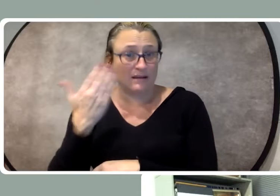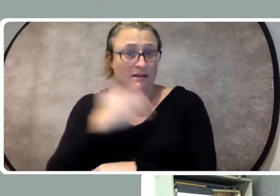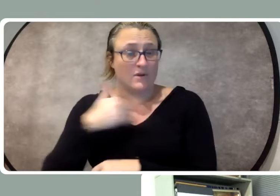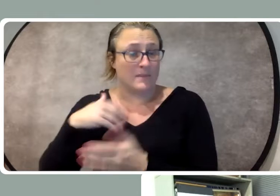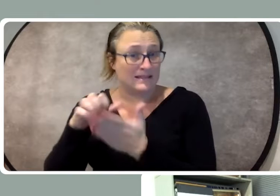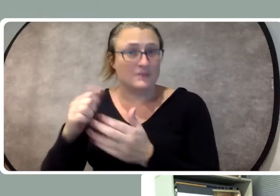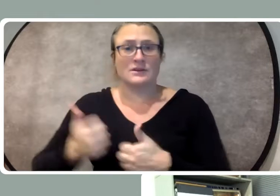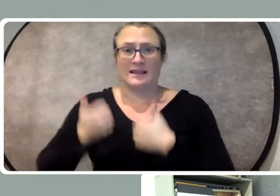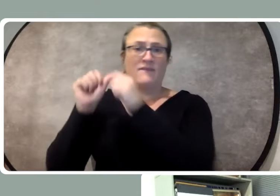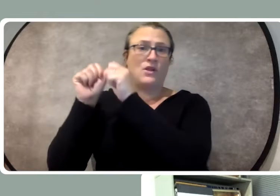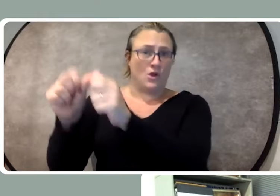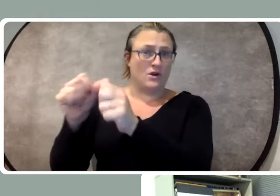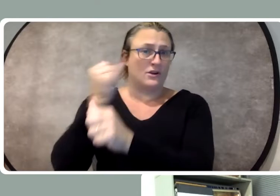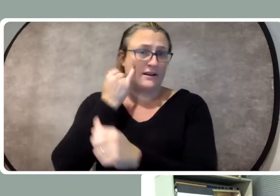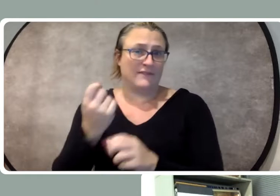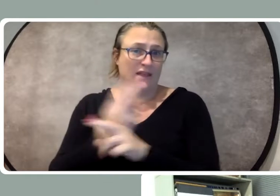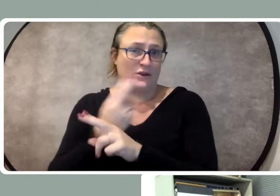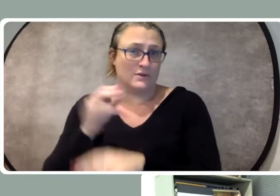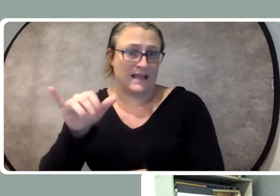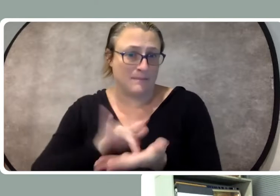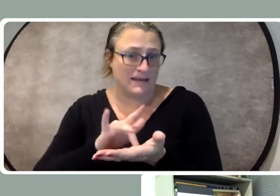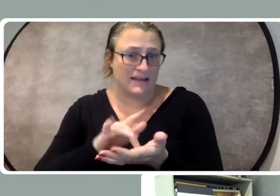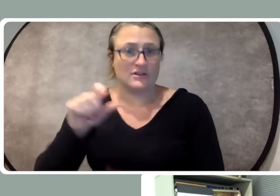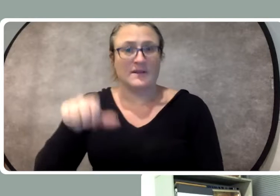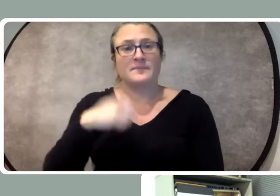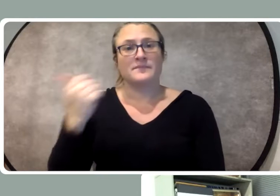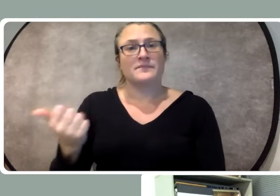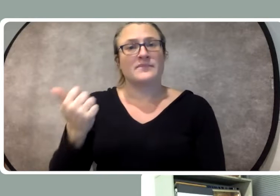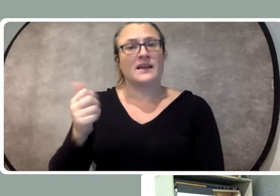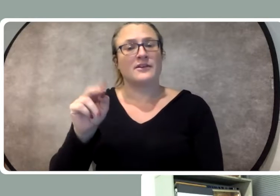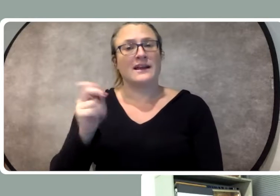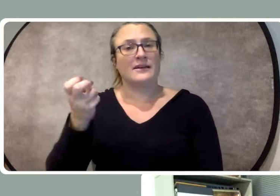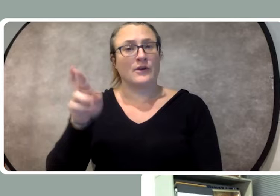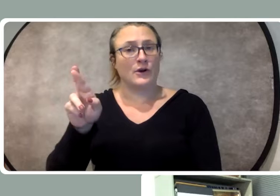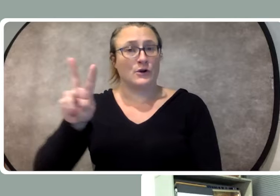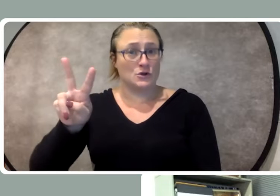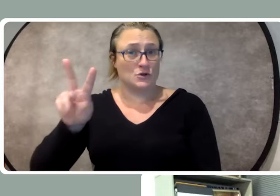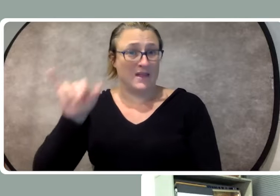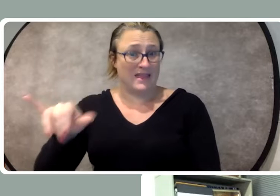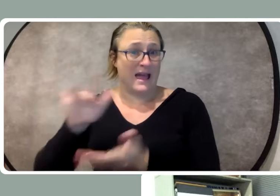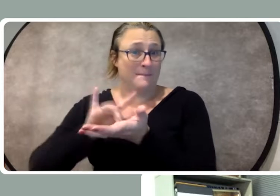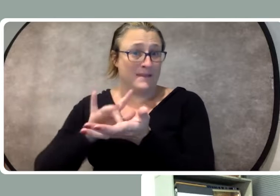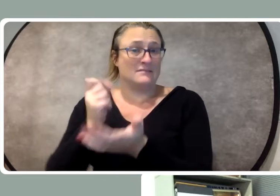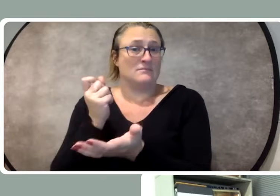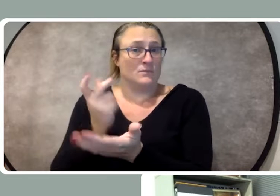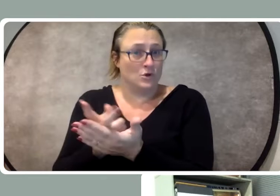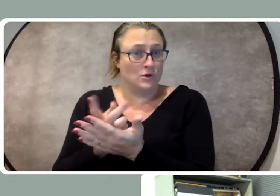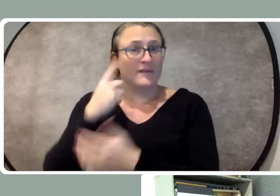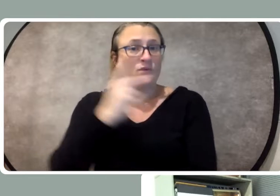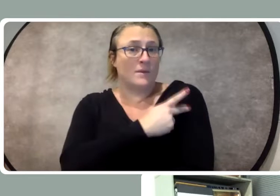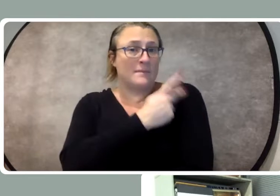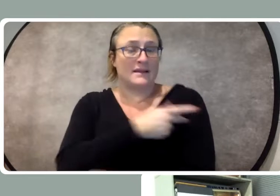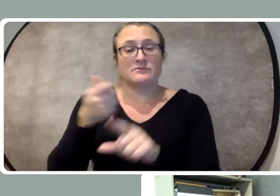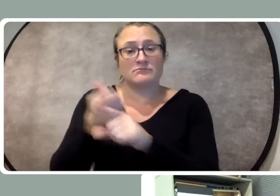And then there is another medication called Enhertu, which has been approved for patients who have what